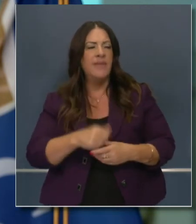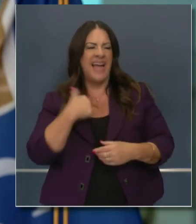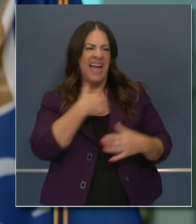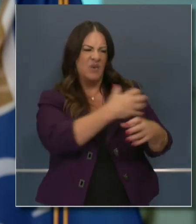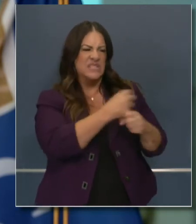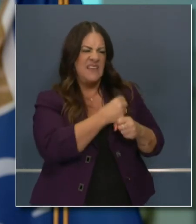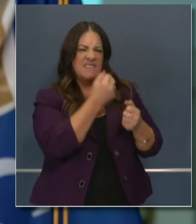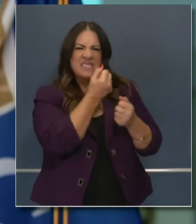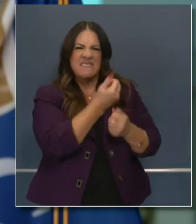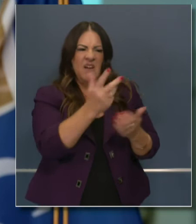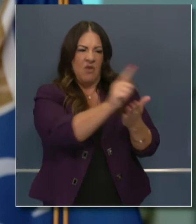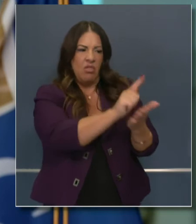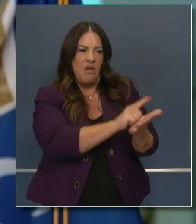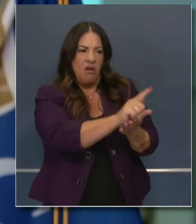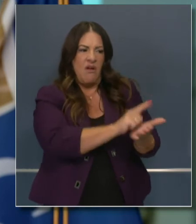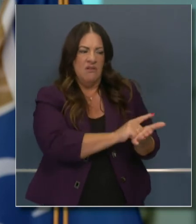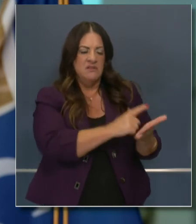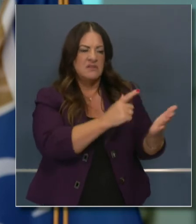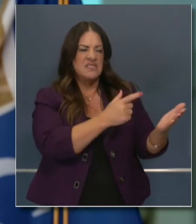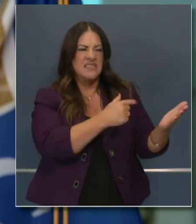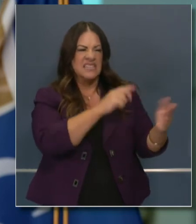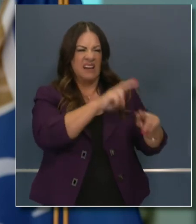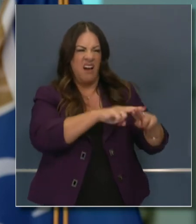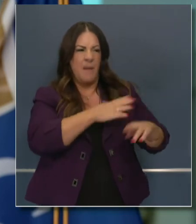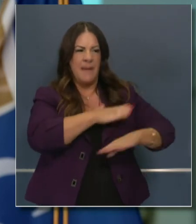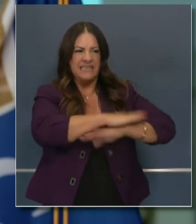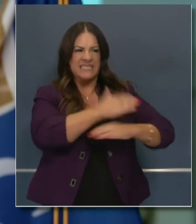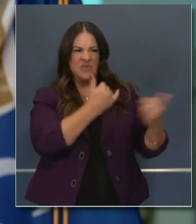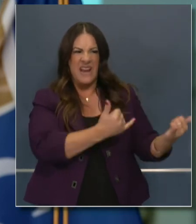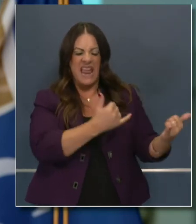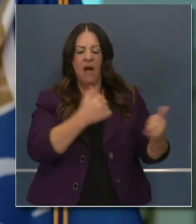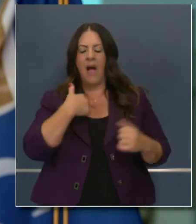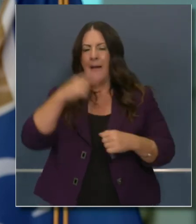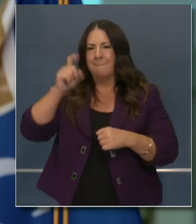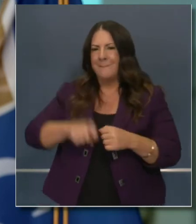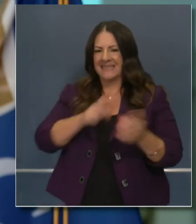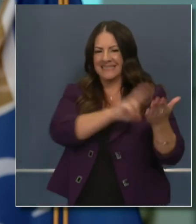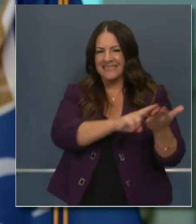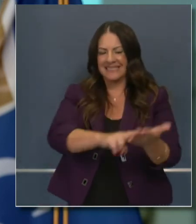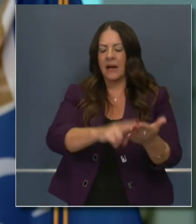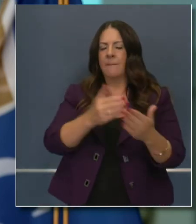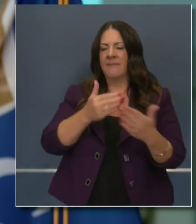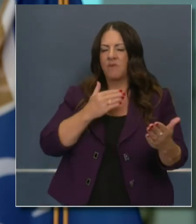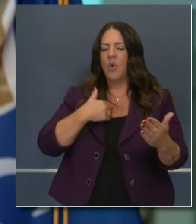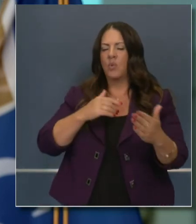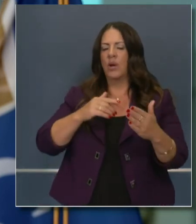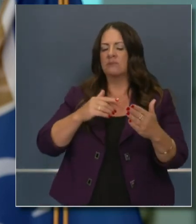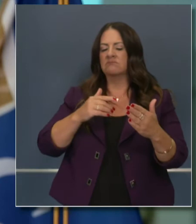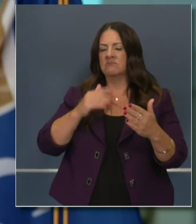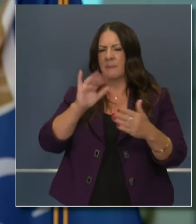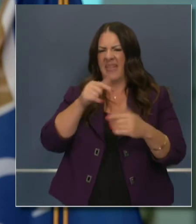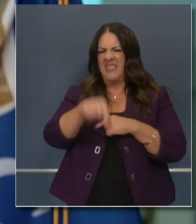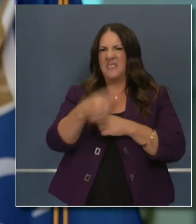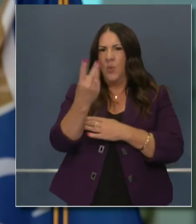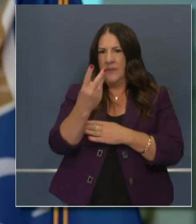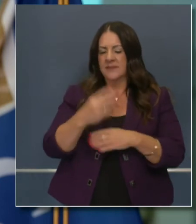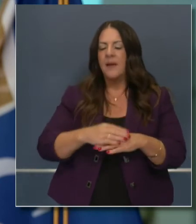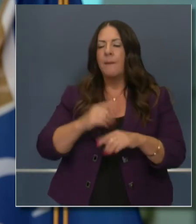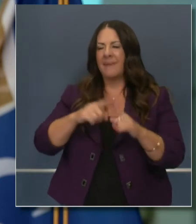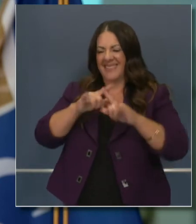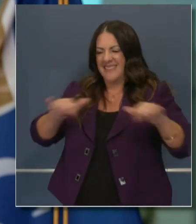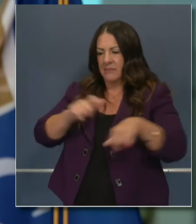my desk ending this legislative session. They have to be done by this Wednesday, but also concurrently working on next year's